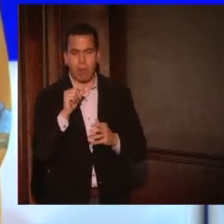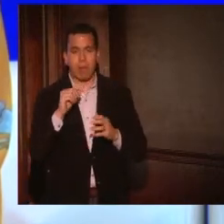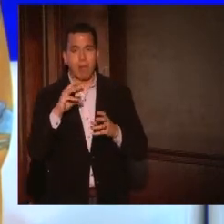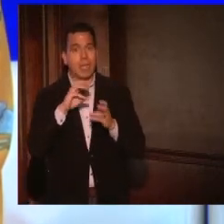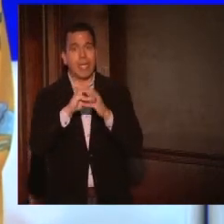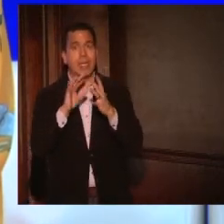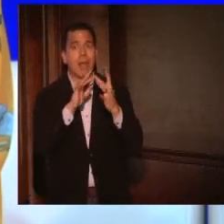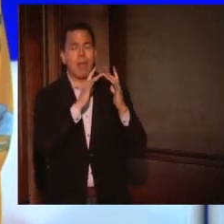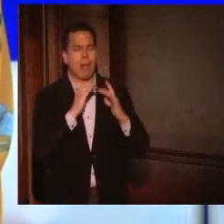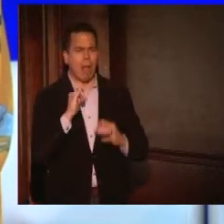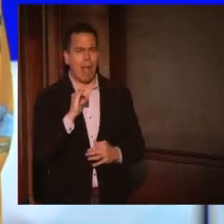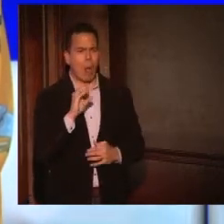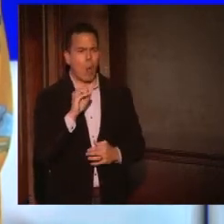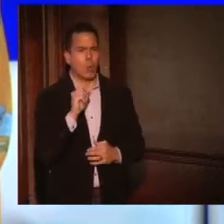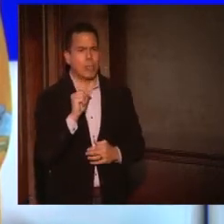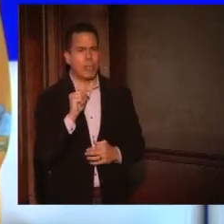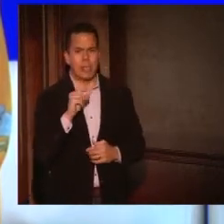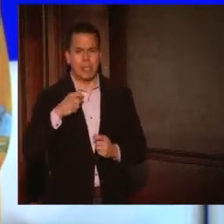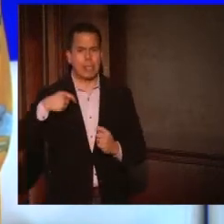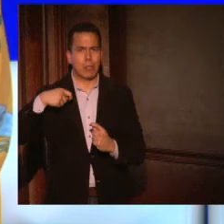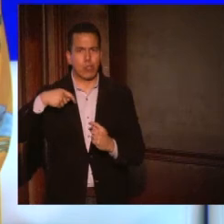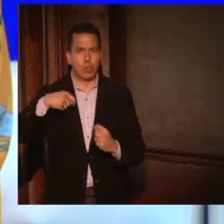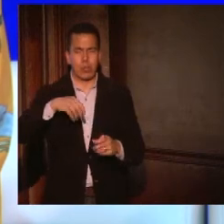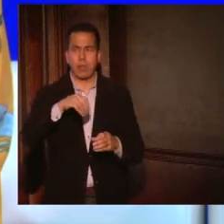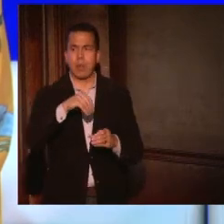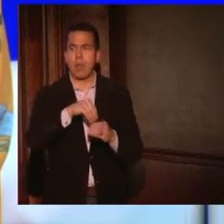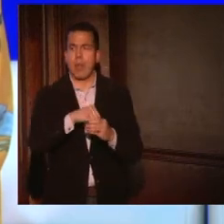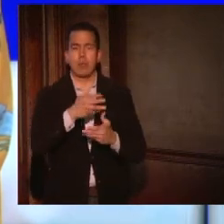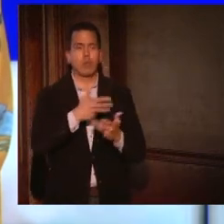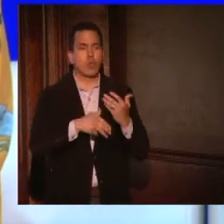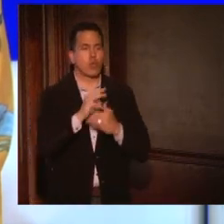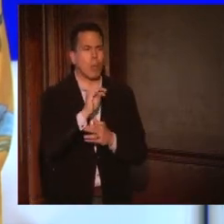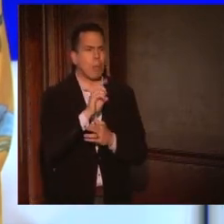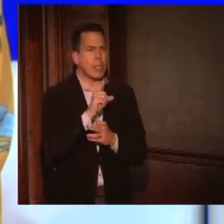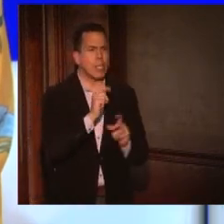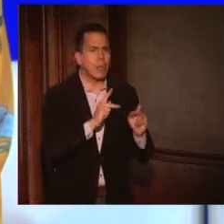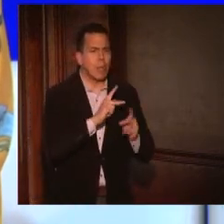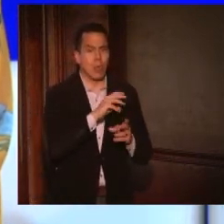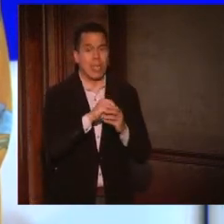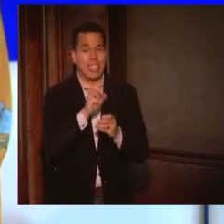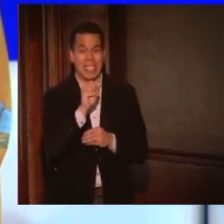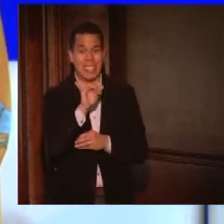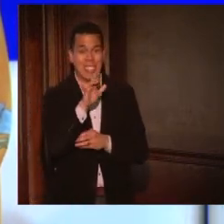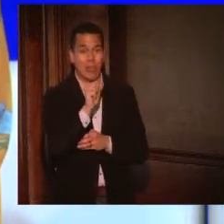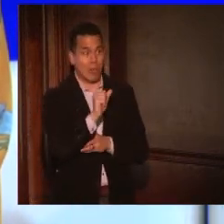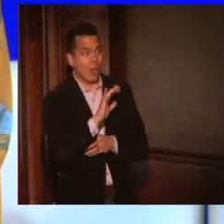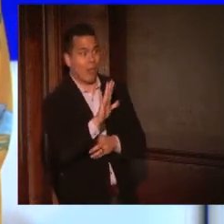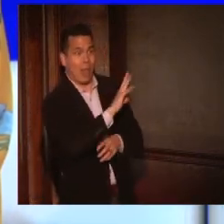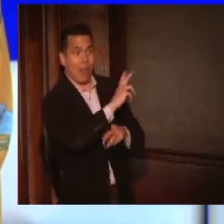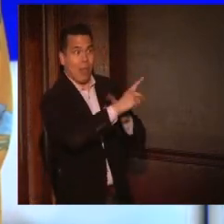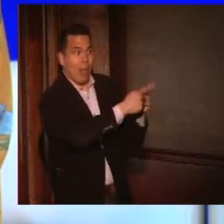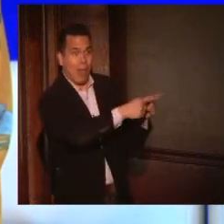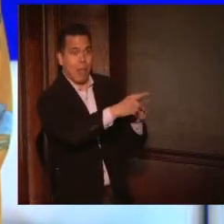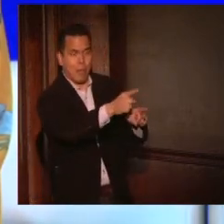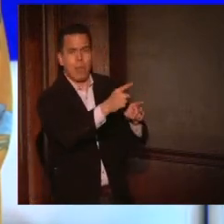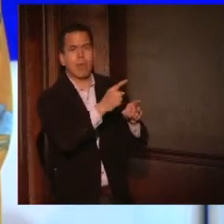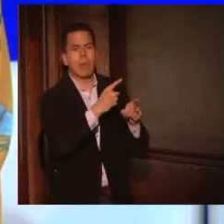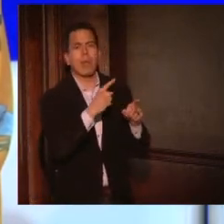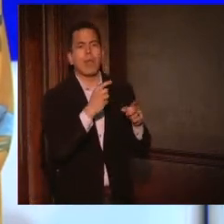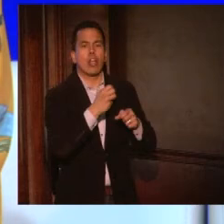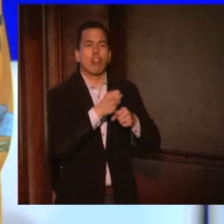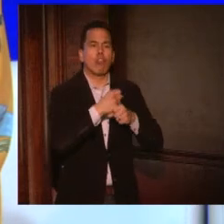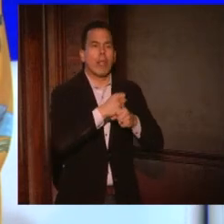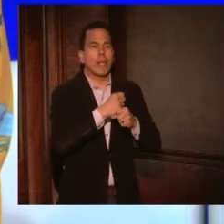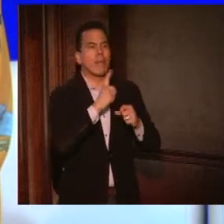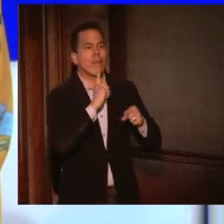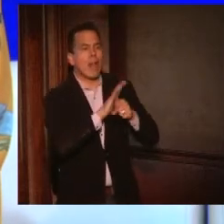IoT sensors, human reporters, and social media scrubbers in Syria to start to hold war criminals accountable there. By hashing and creating validation